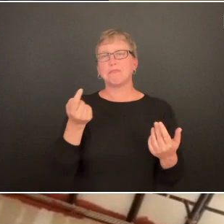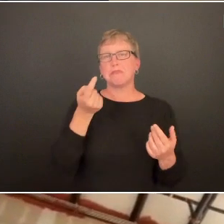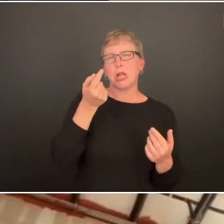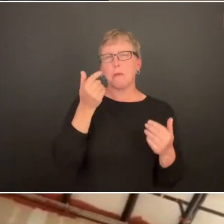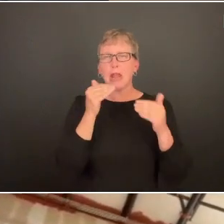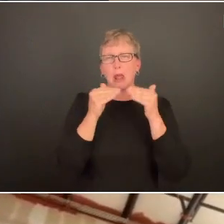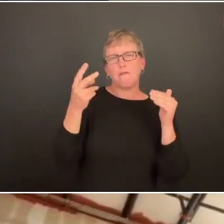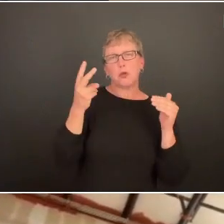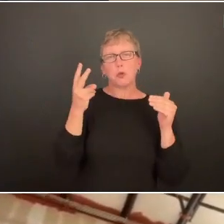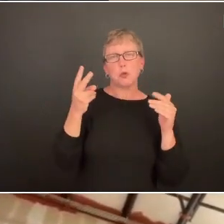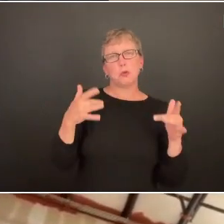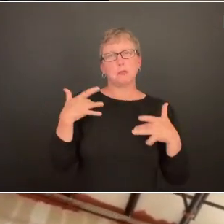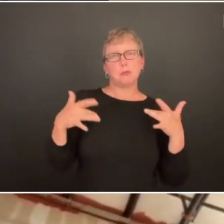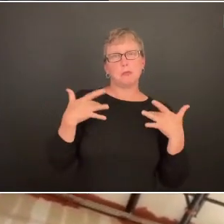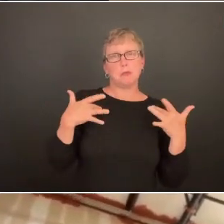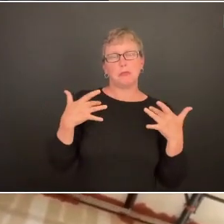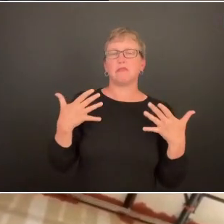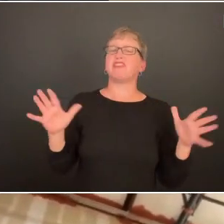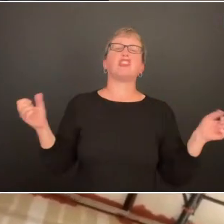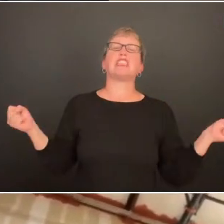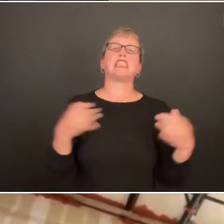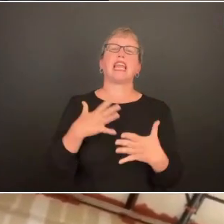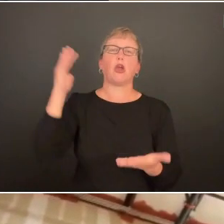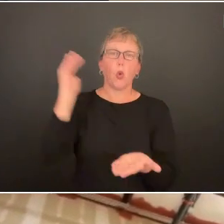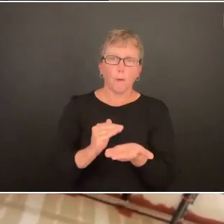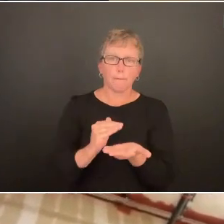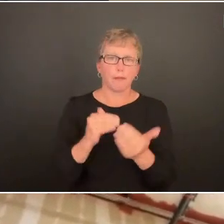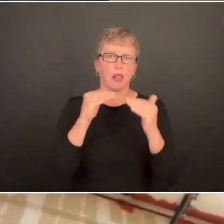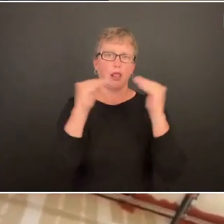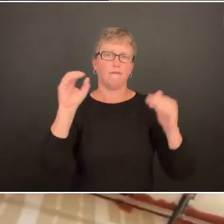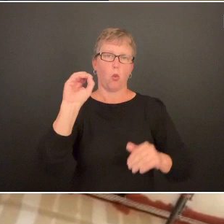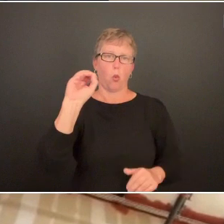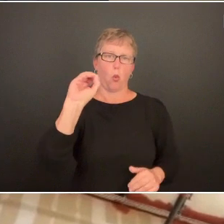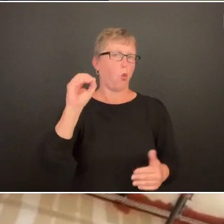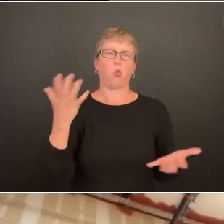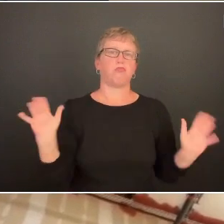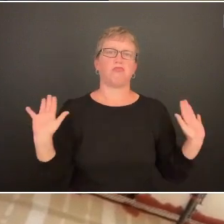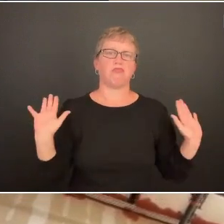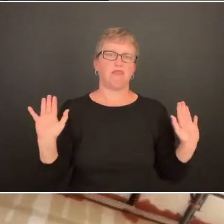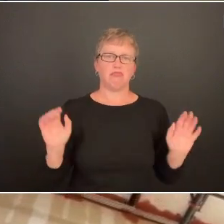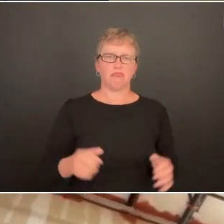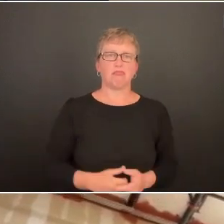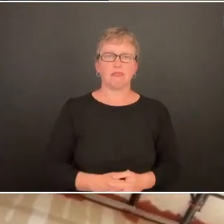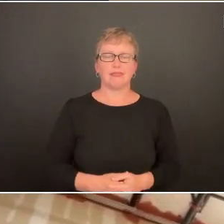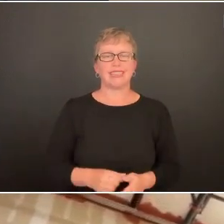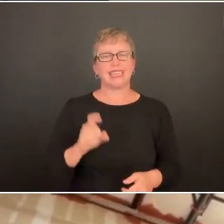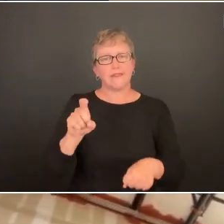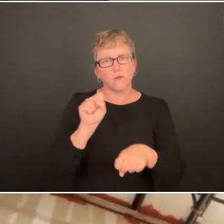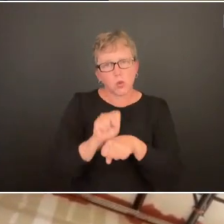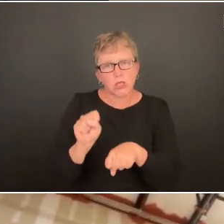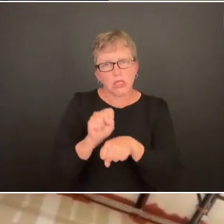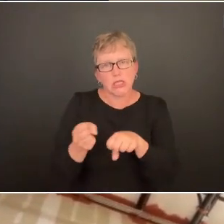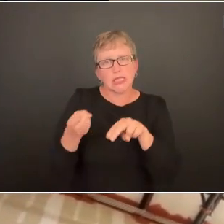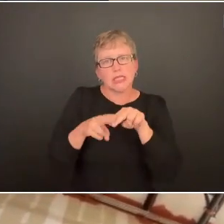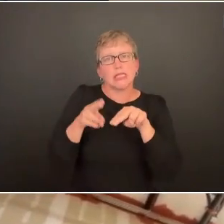want to do that. He's like, okay, it's okay. Well, now everything has just gone down. I mean, I was at at a level 2 and now I'm back